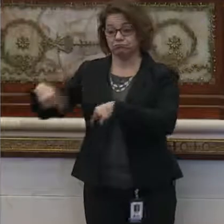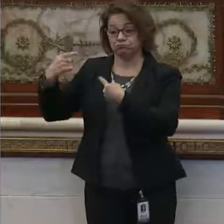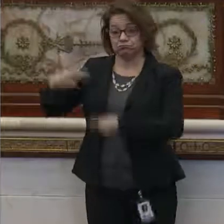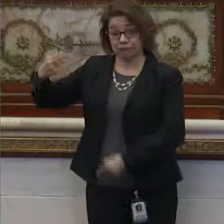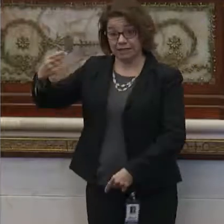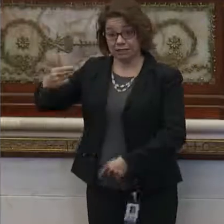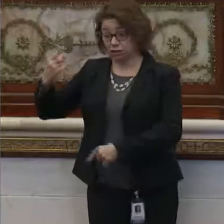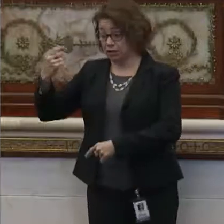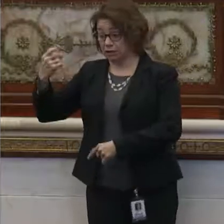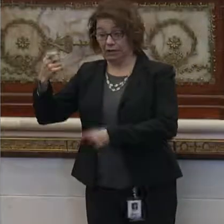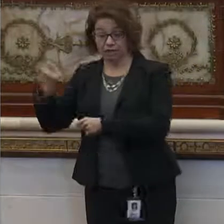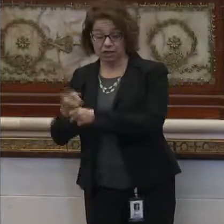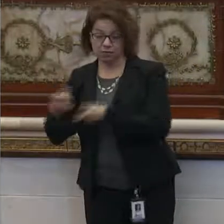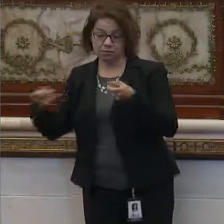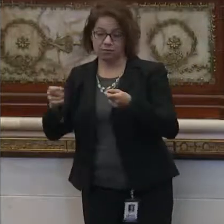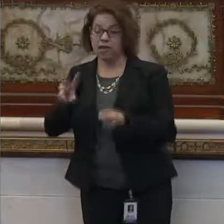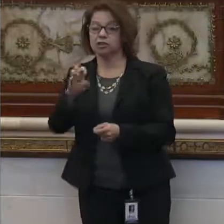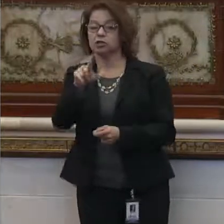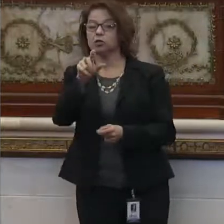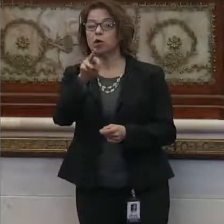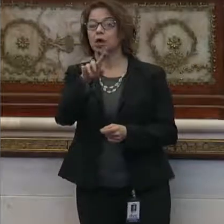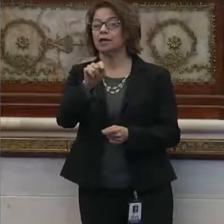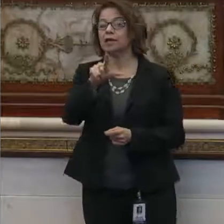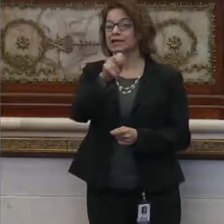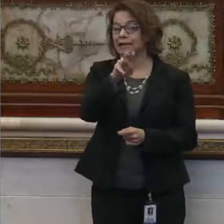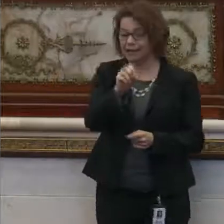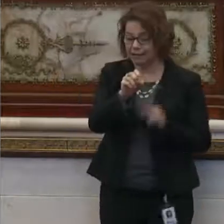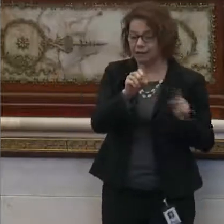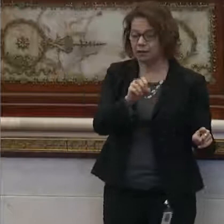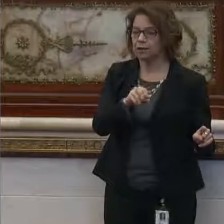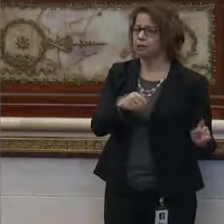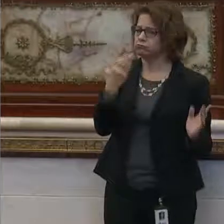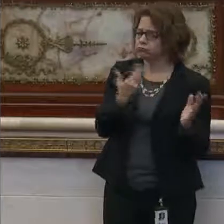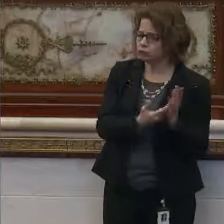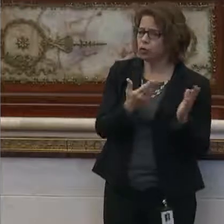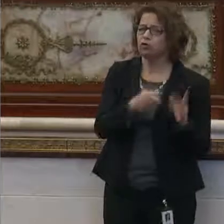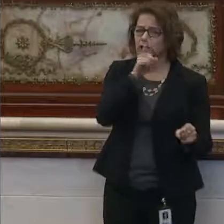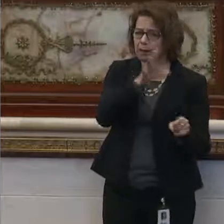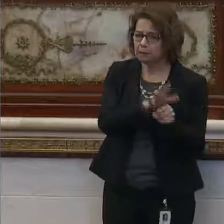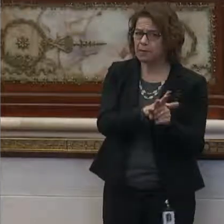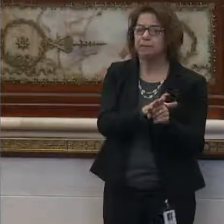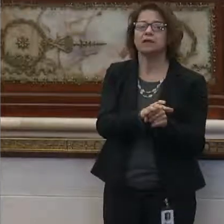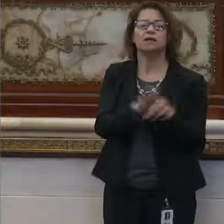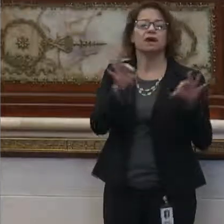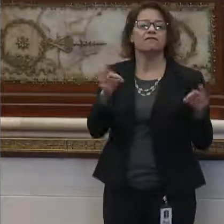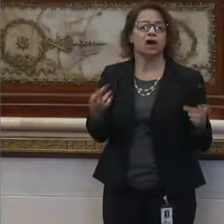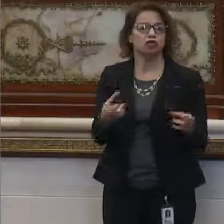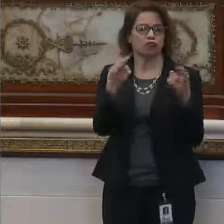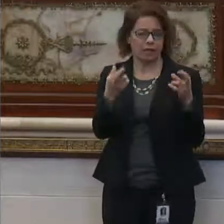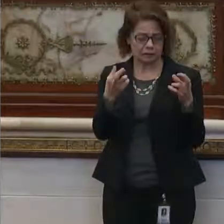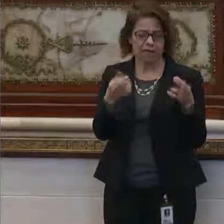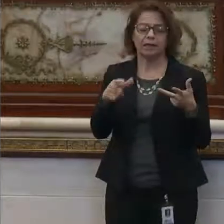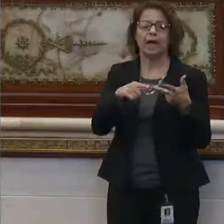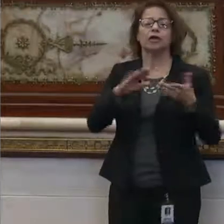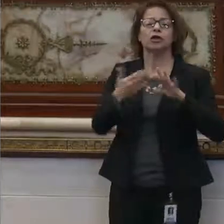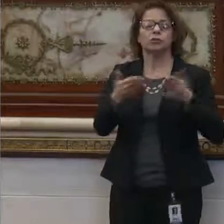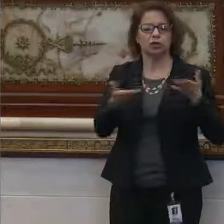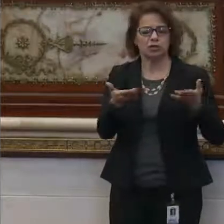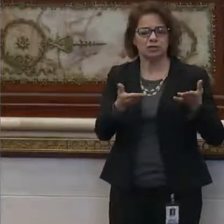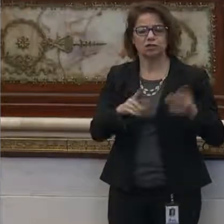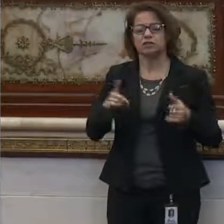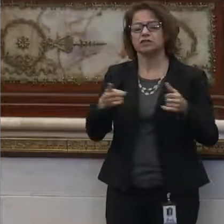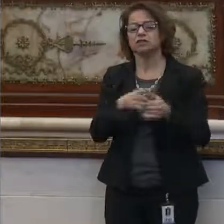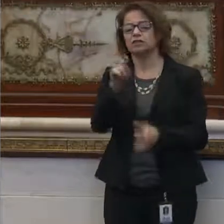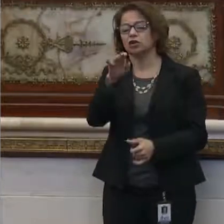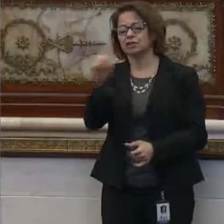11 years managing Walnut Lane Golf Course is a clear example of the commitment, fundraising capability, and community service that